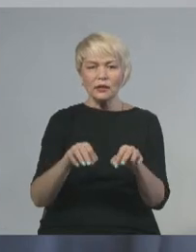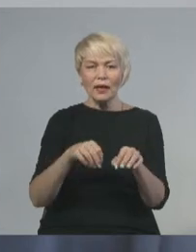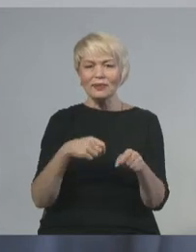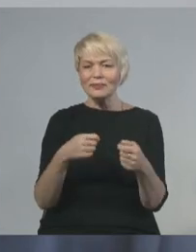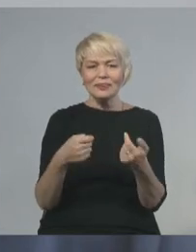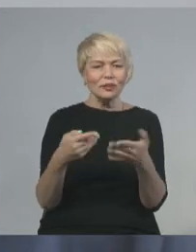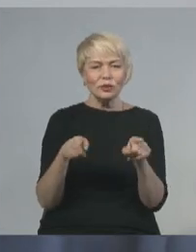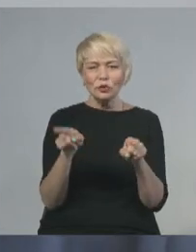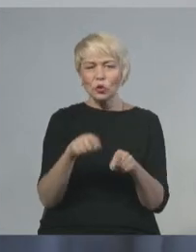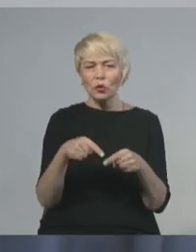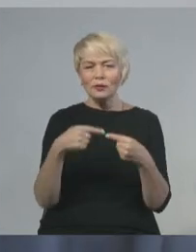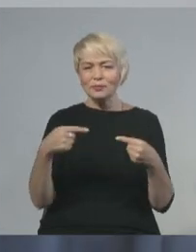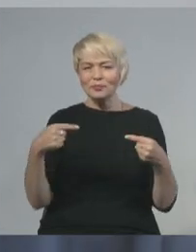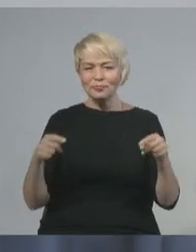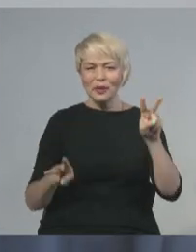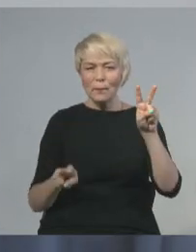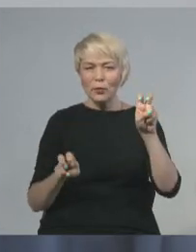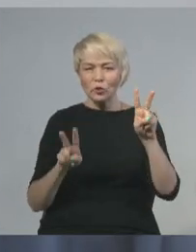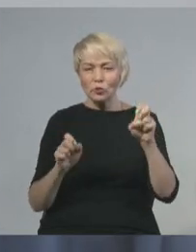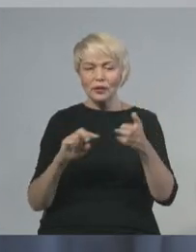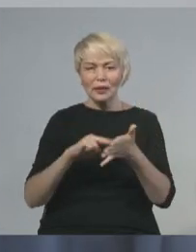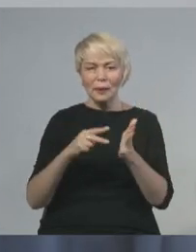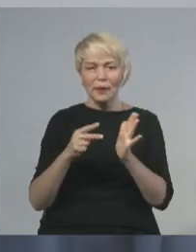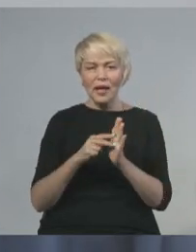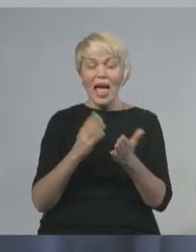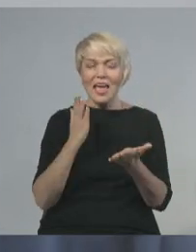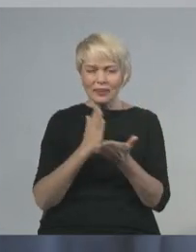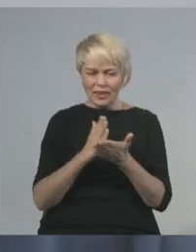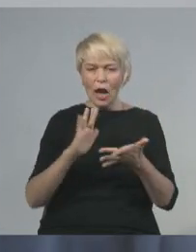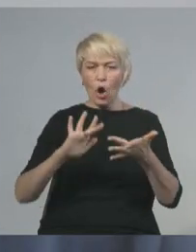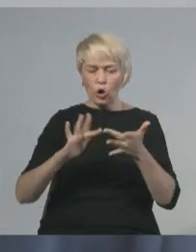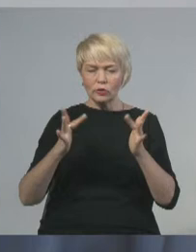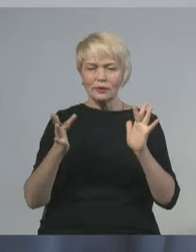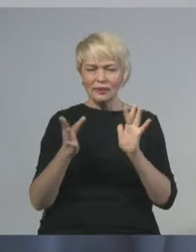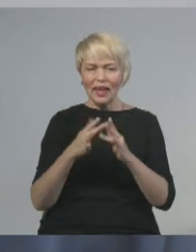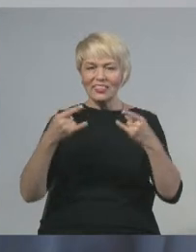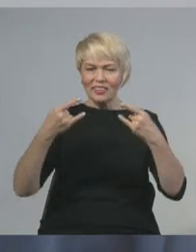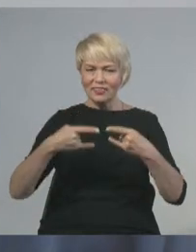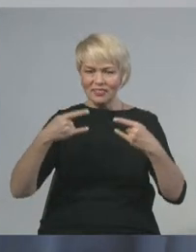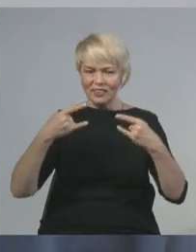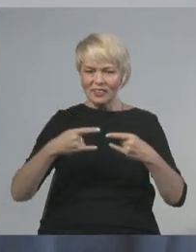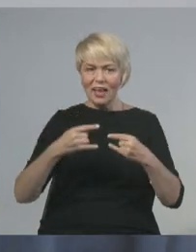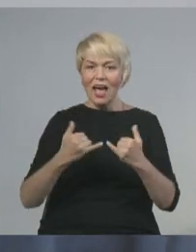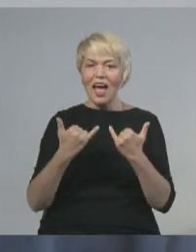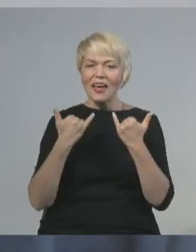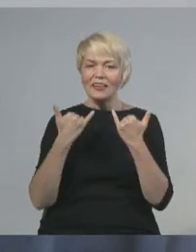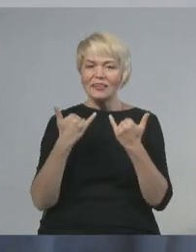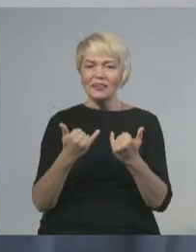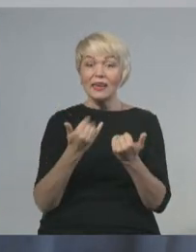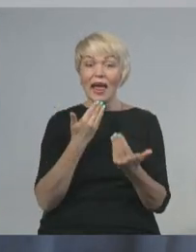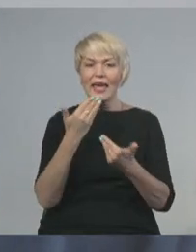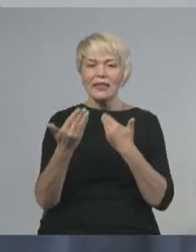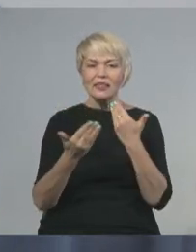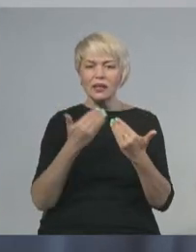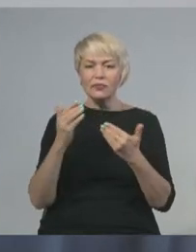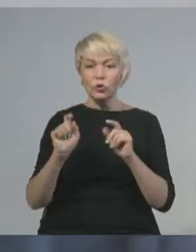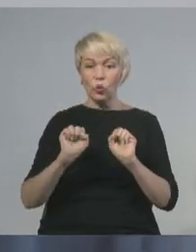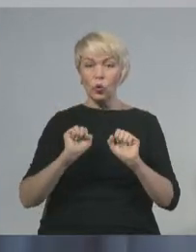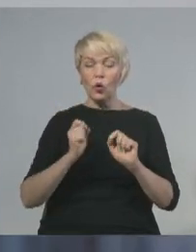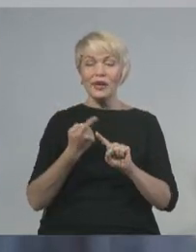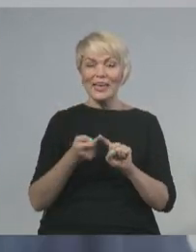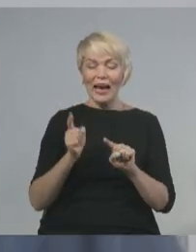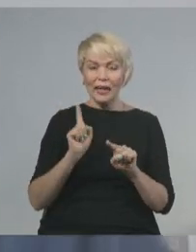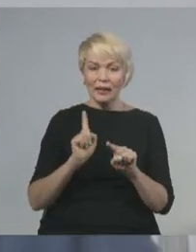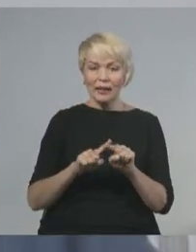have an online tv channel also focused on interviews and it's run by um it's a different